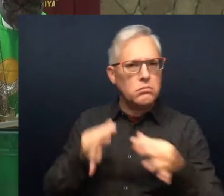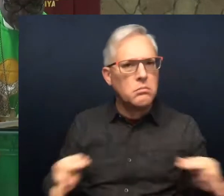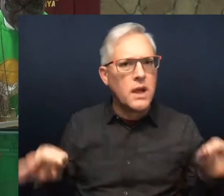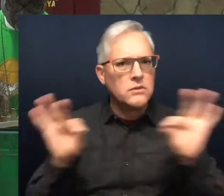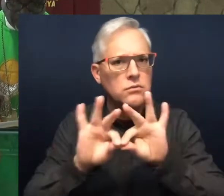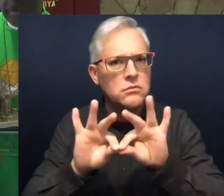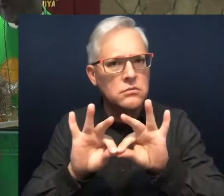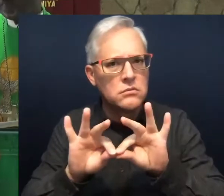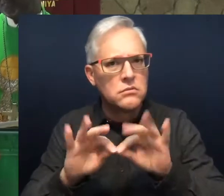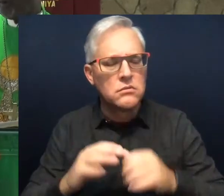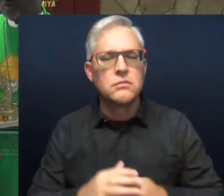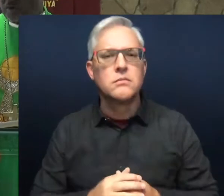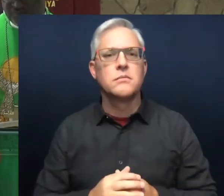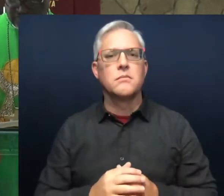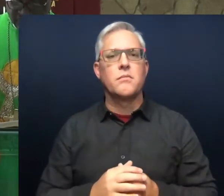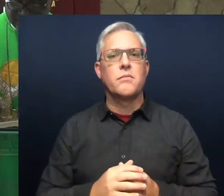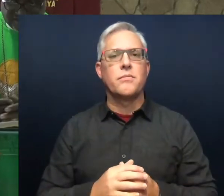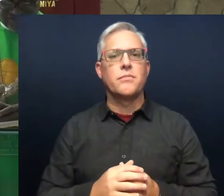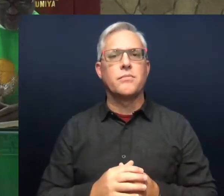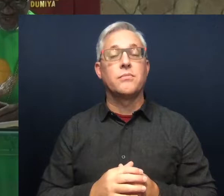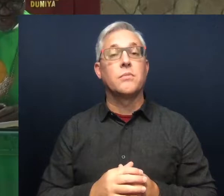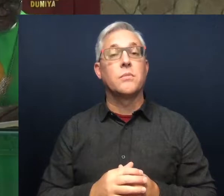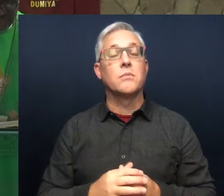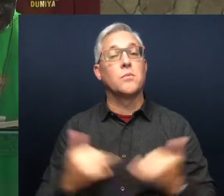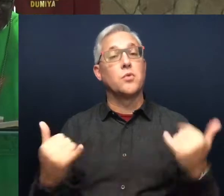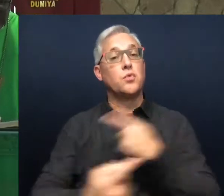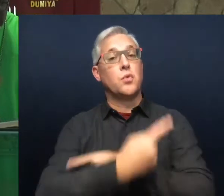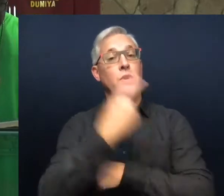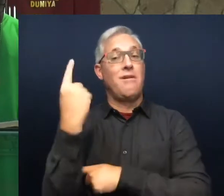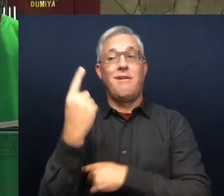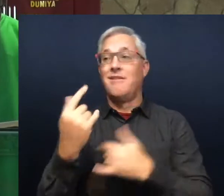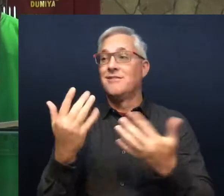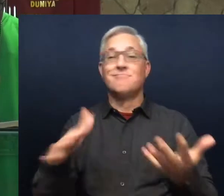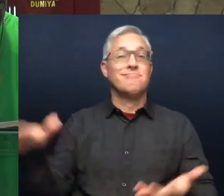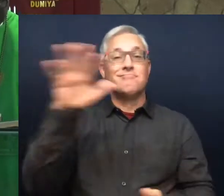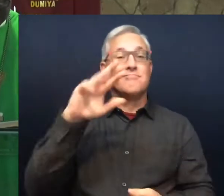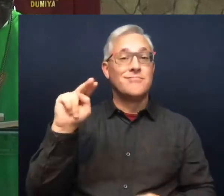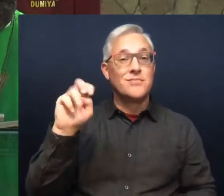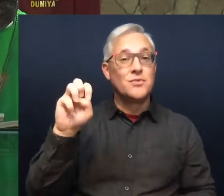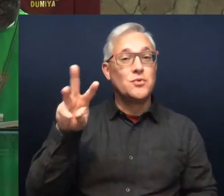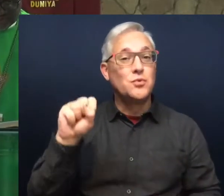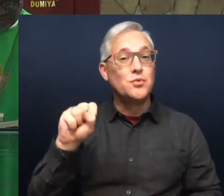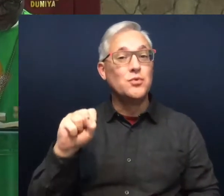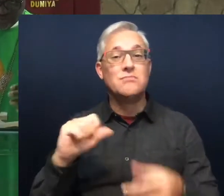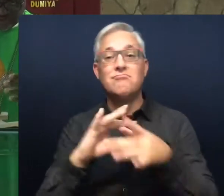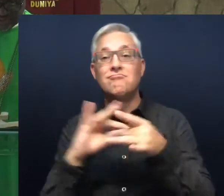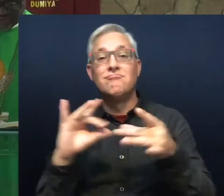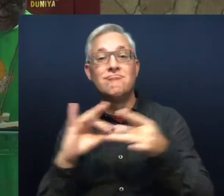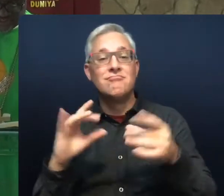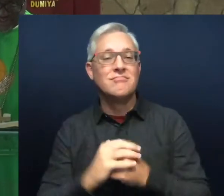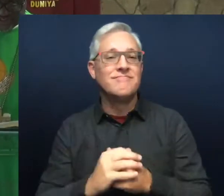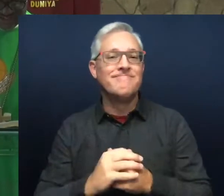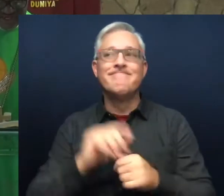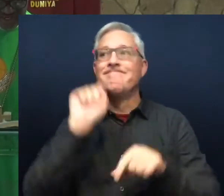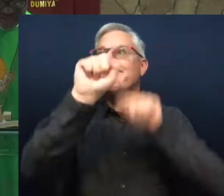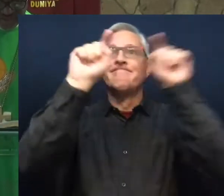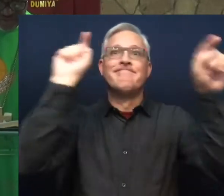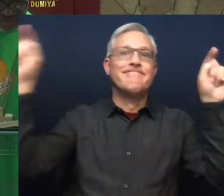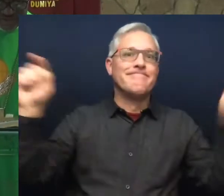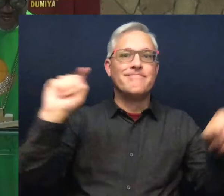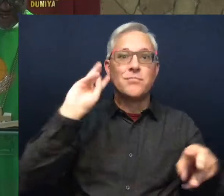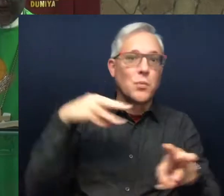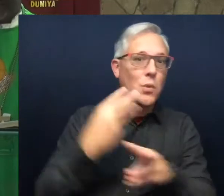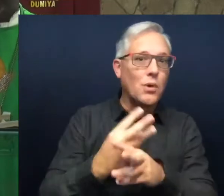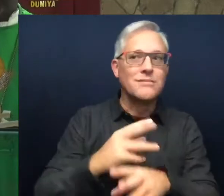lives. Often nowadays, we hear news media reporting about political leaders around